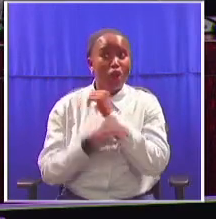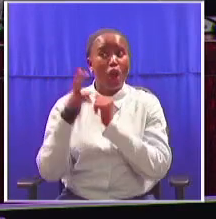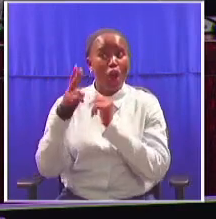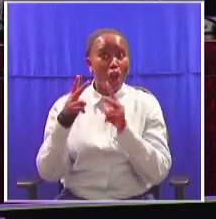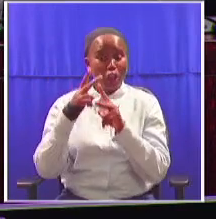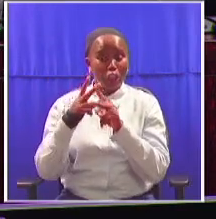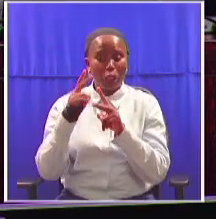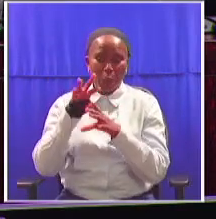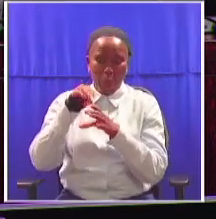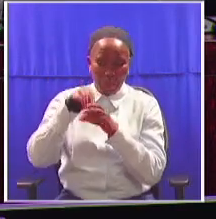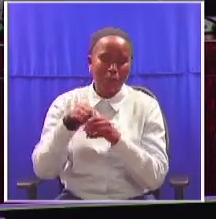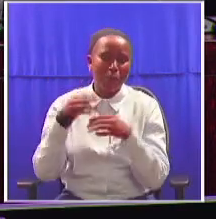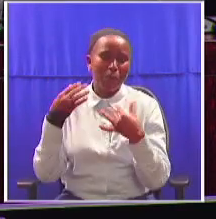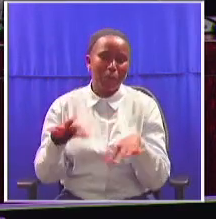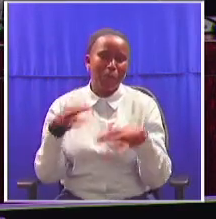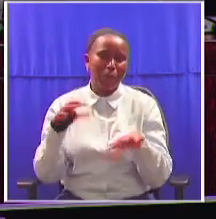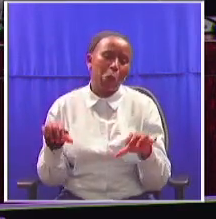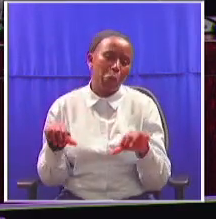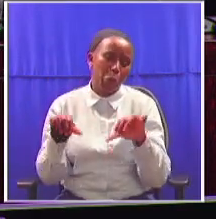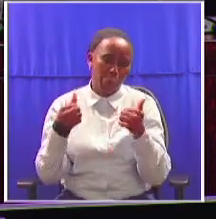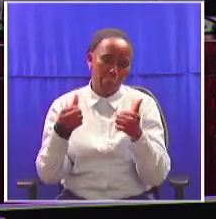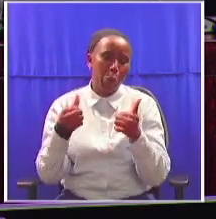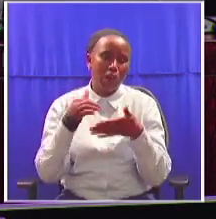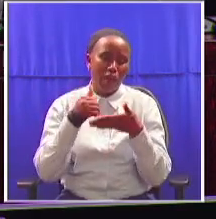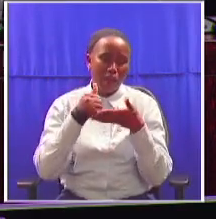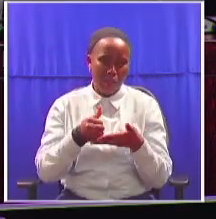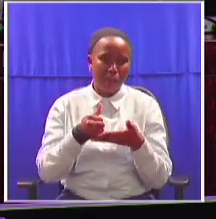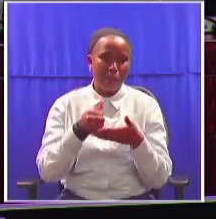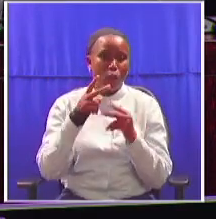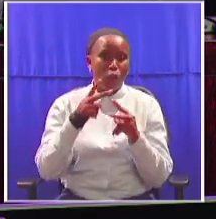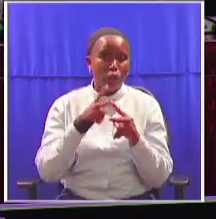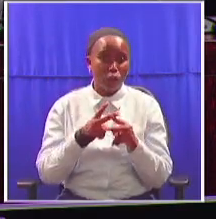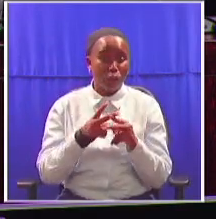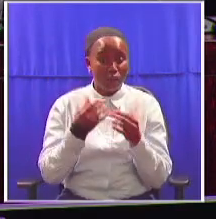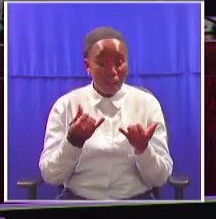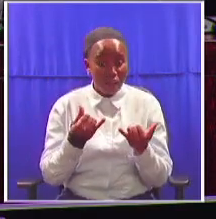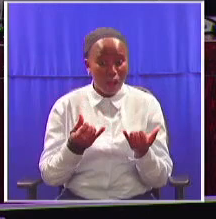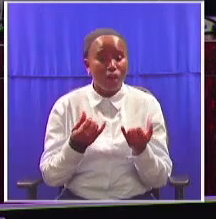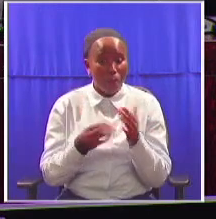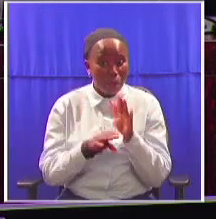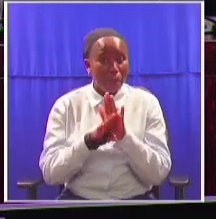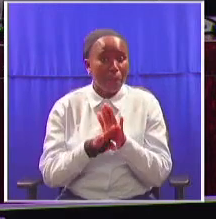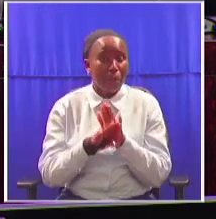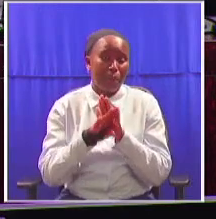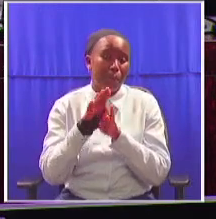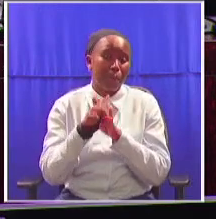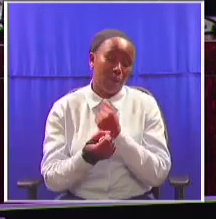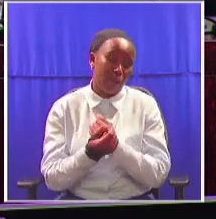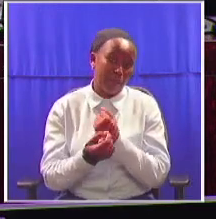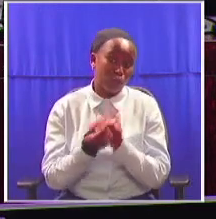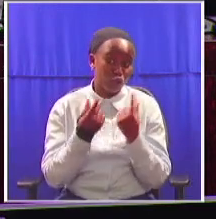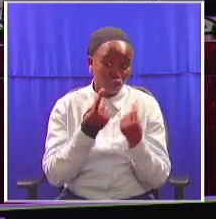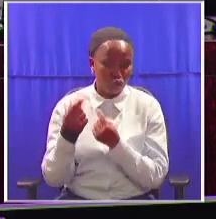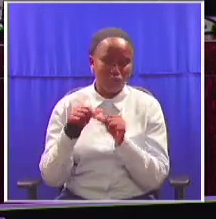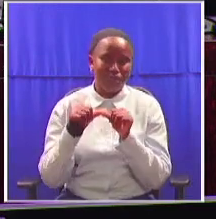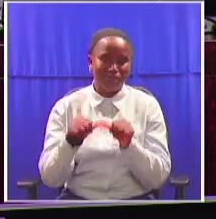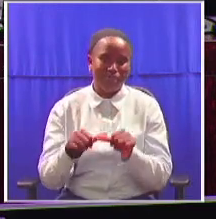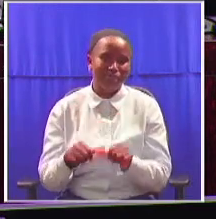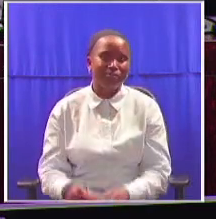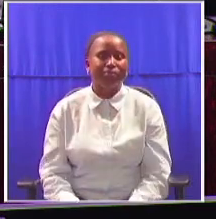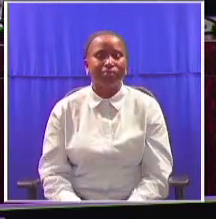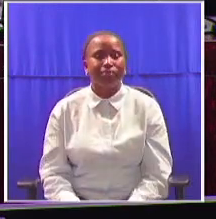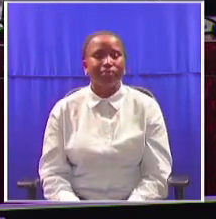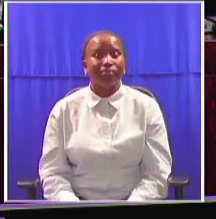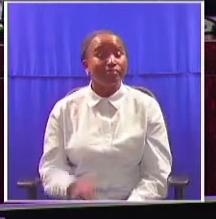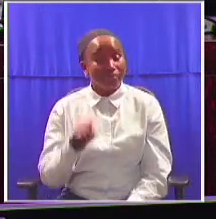good effect in the past, and a number are also doing so as we speak. Significant progress has